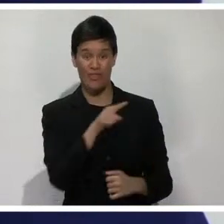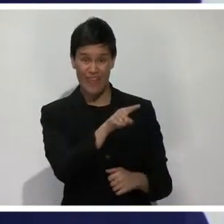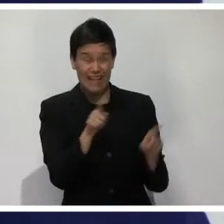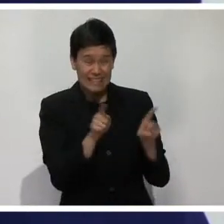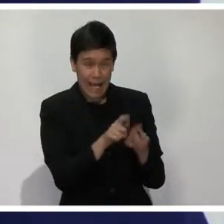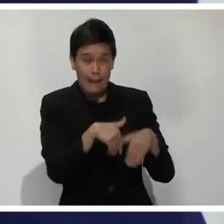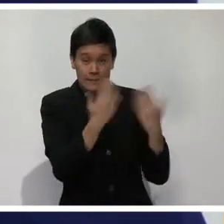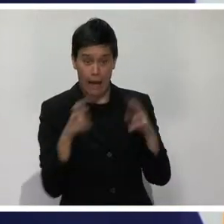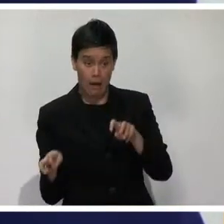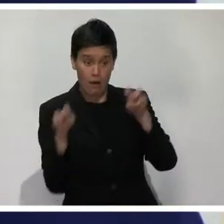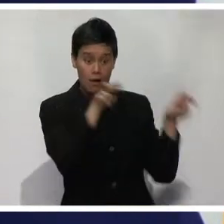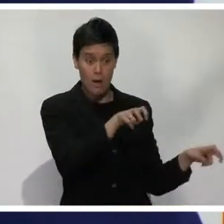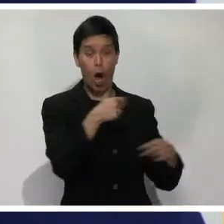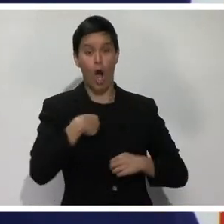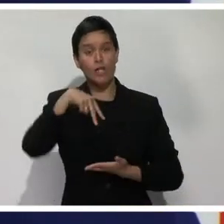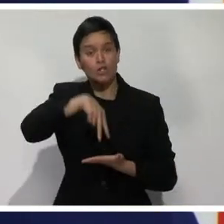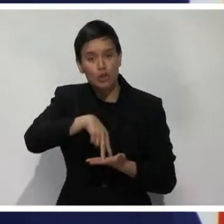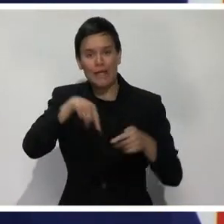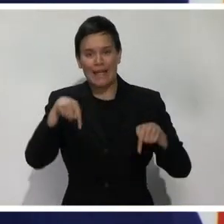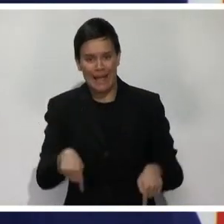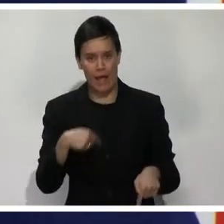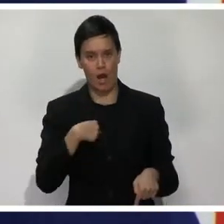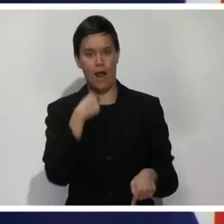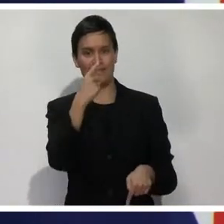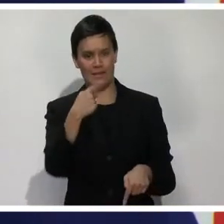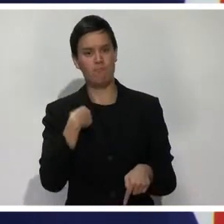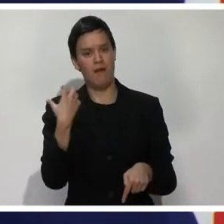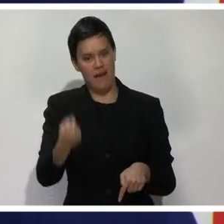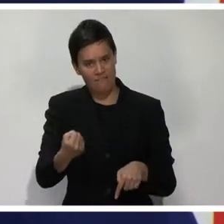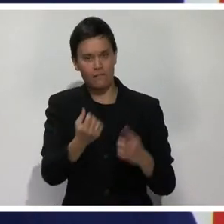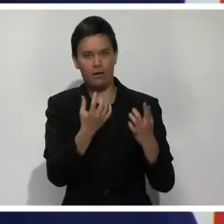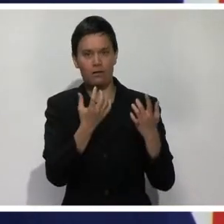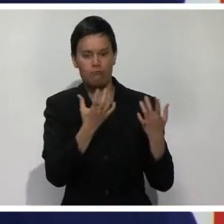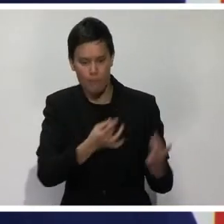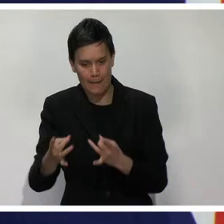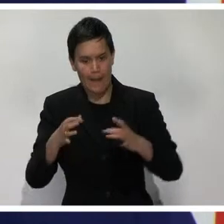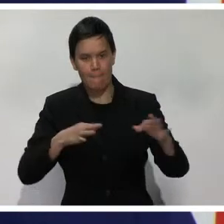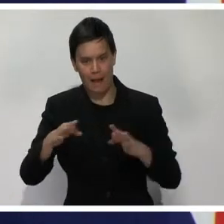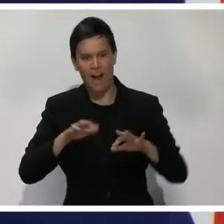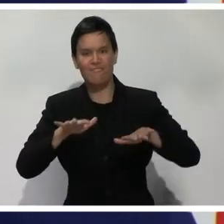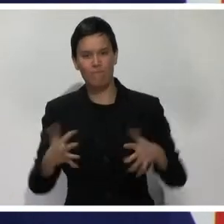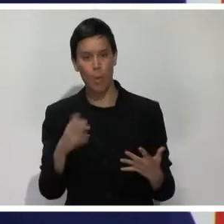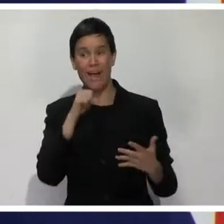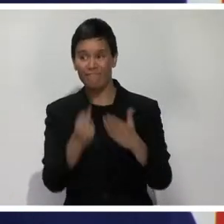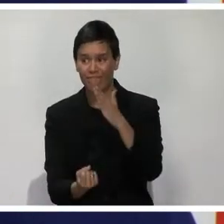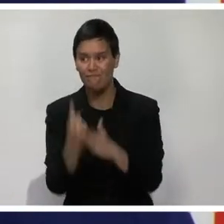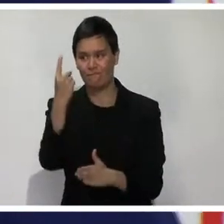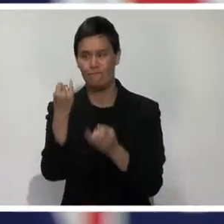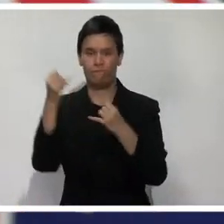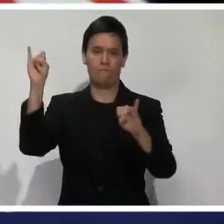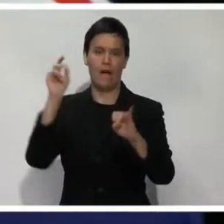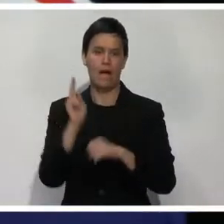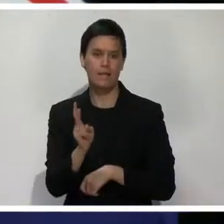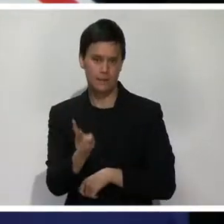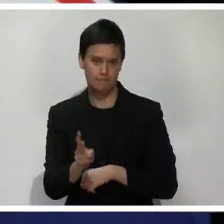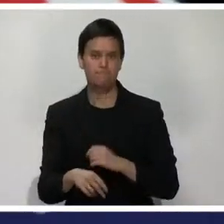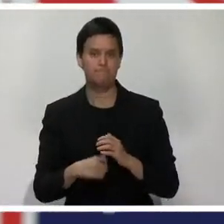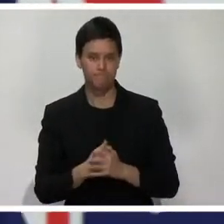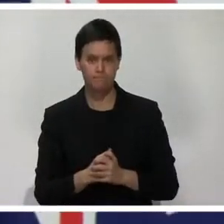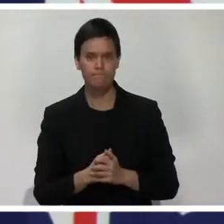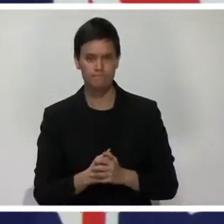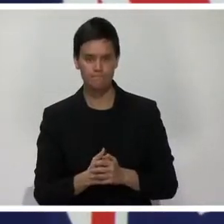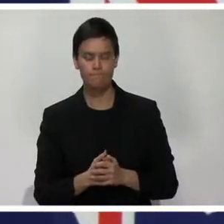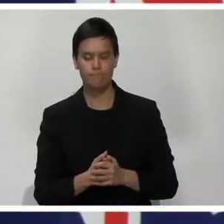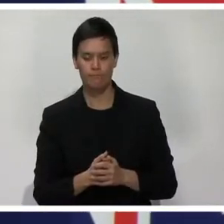for turning level 3 down, coming to level 2, for instance, in Auckland? Do you need to find the source before you're comfortable with adjusting the alert level? And